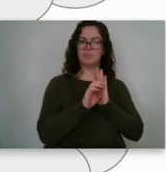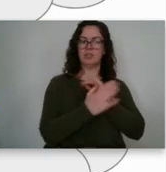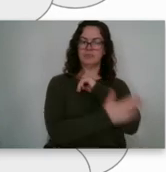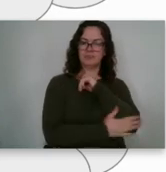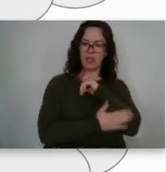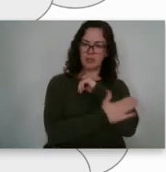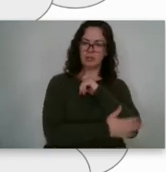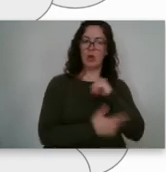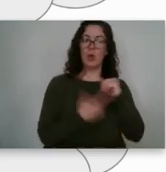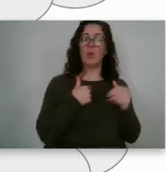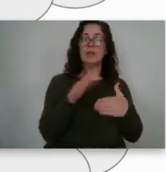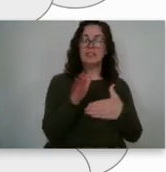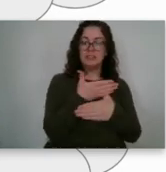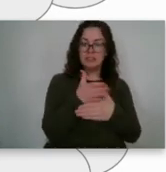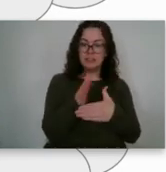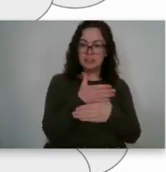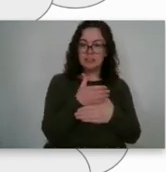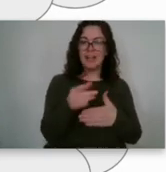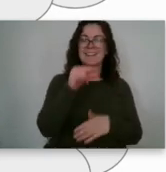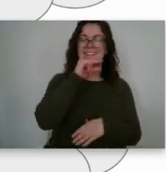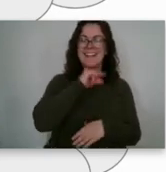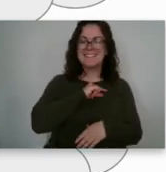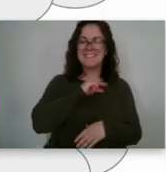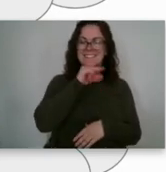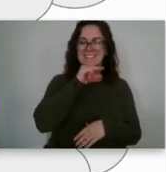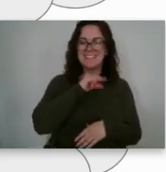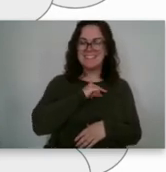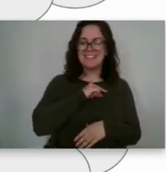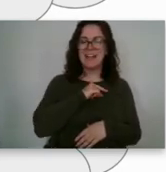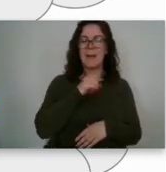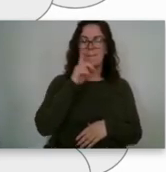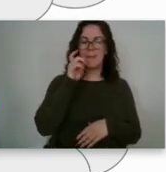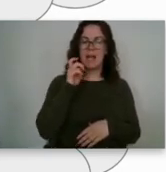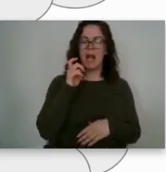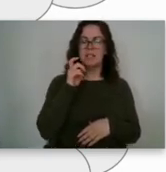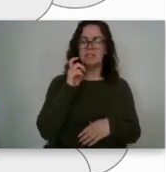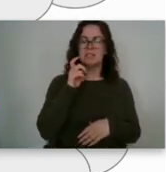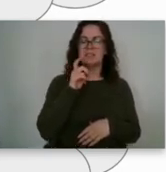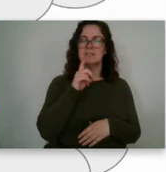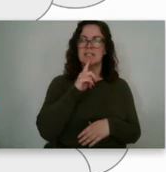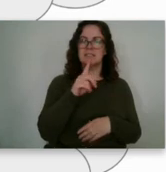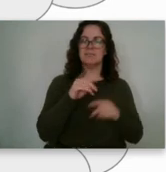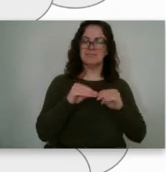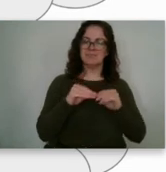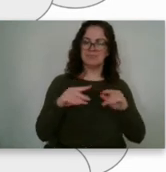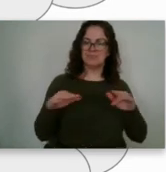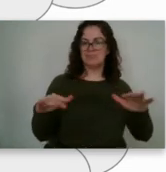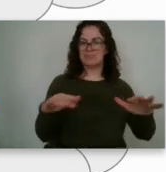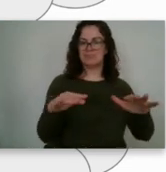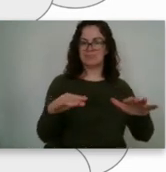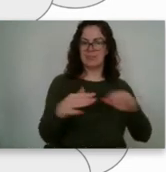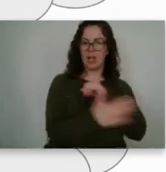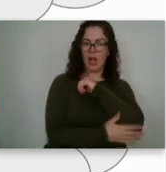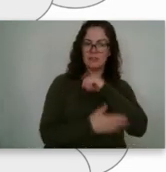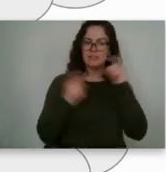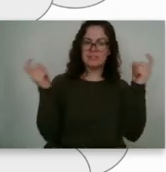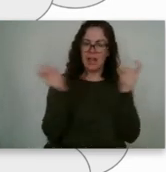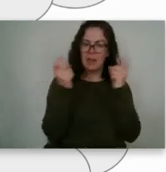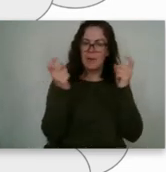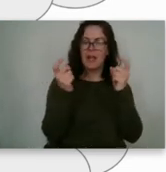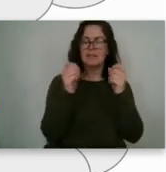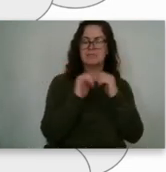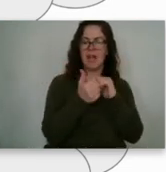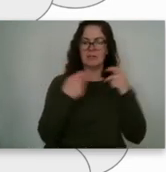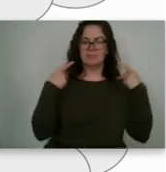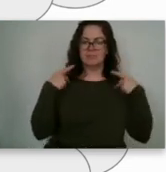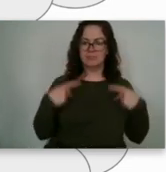One thing that we share is Thanksgiving, because it's a worldwide thing, how the Pilgrims and the Indians